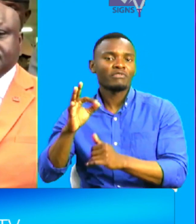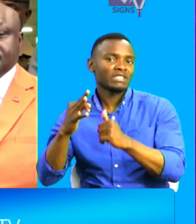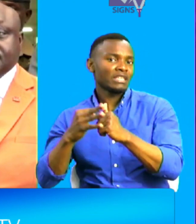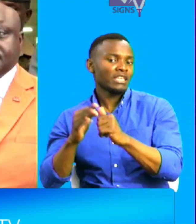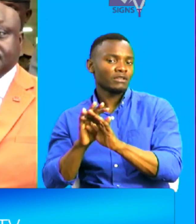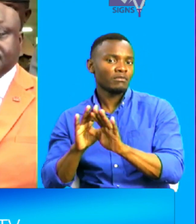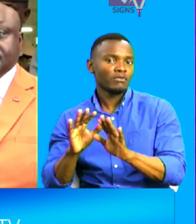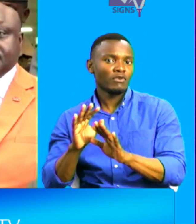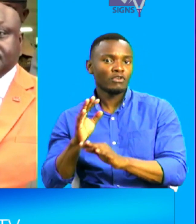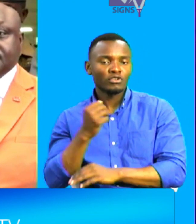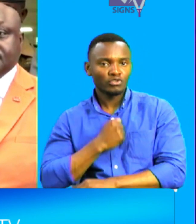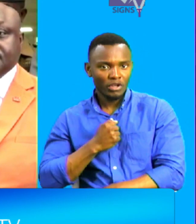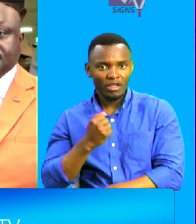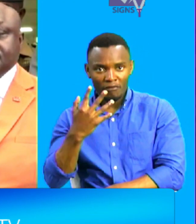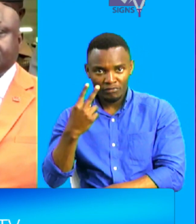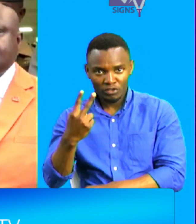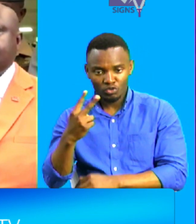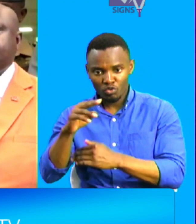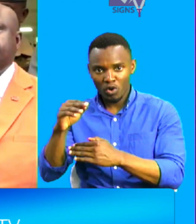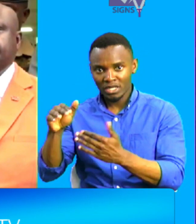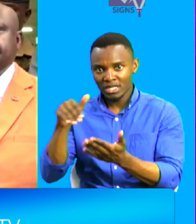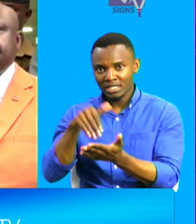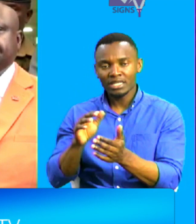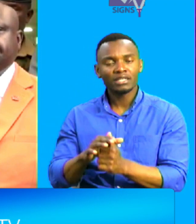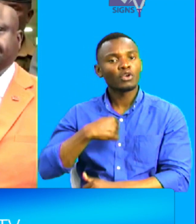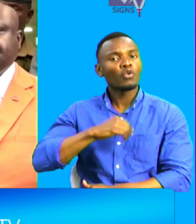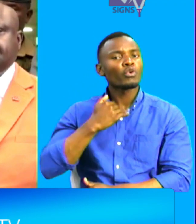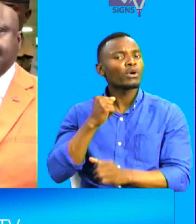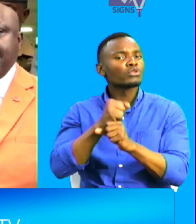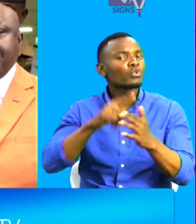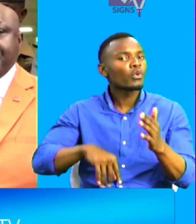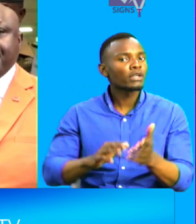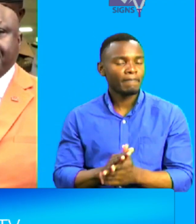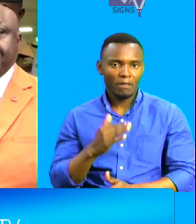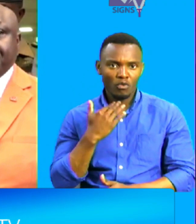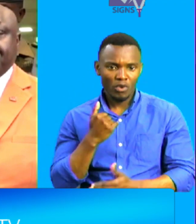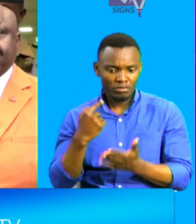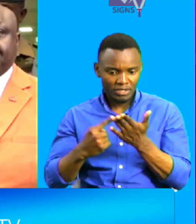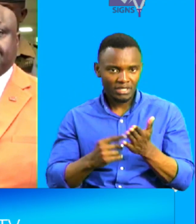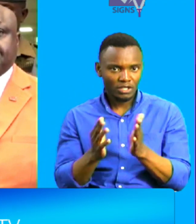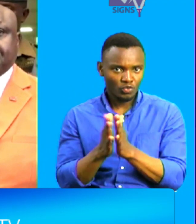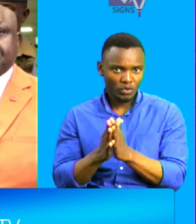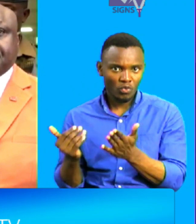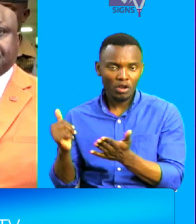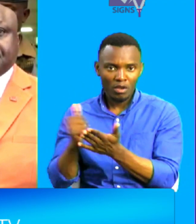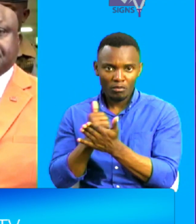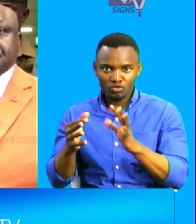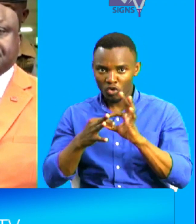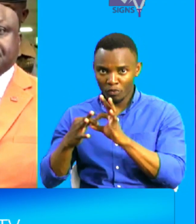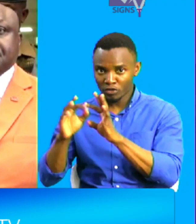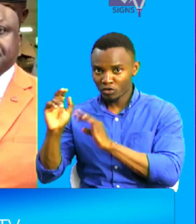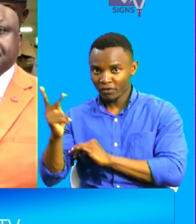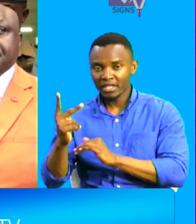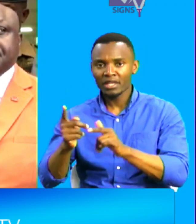do, 52 centers. What we want to do, I want to have a discussion with the Postal Corporation of Kenya, and we have got